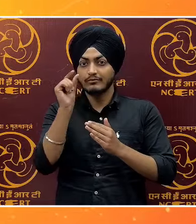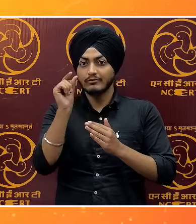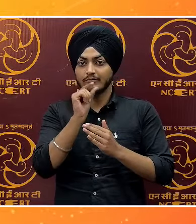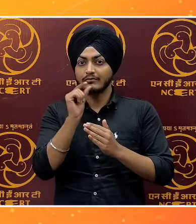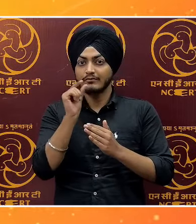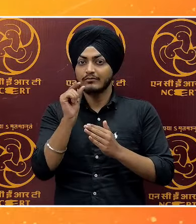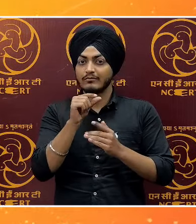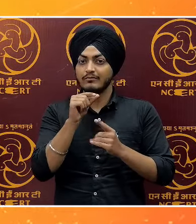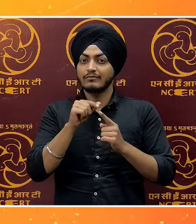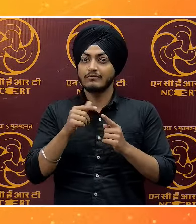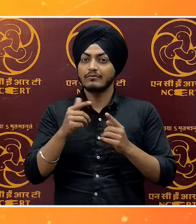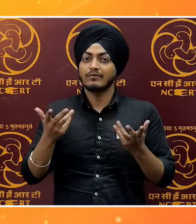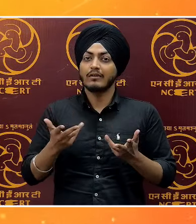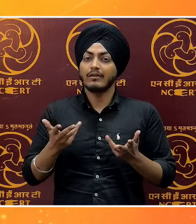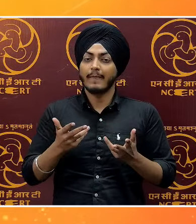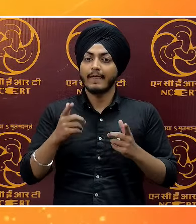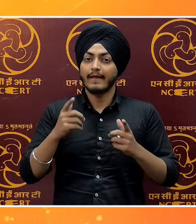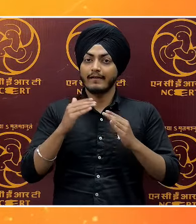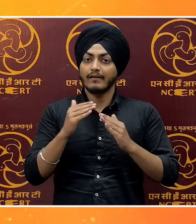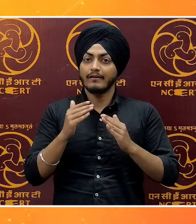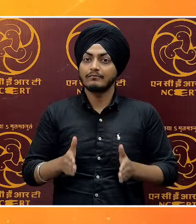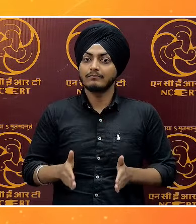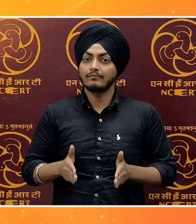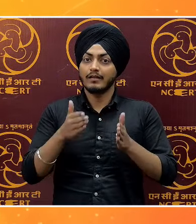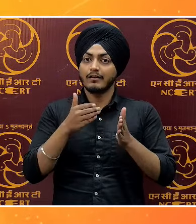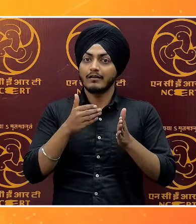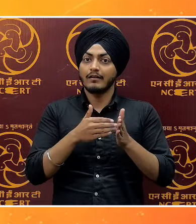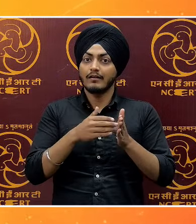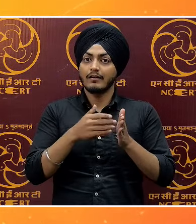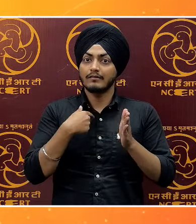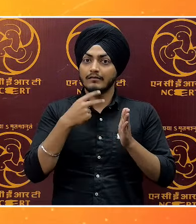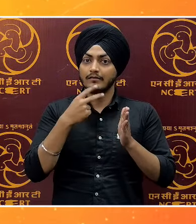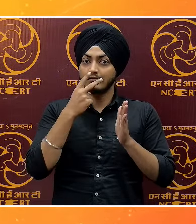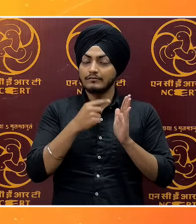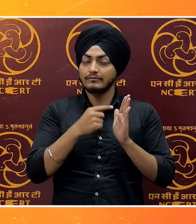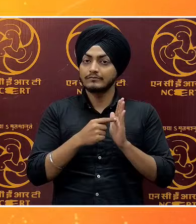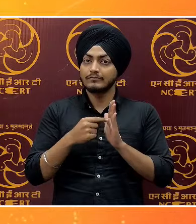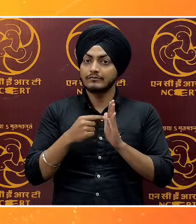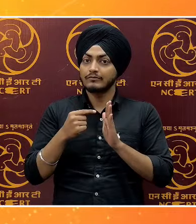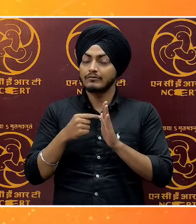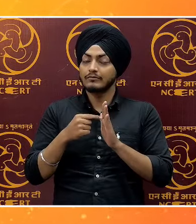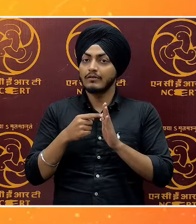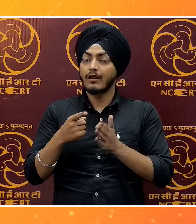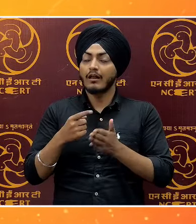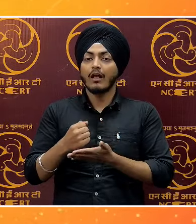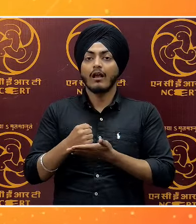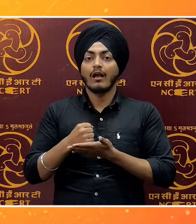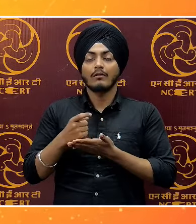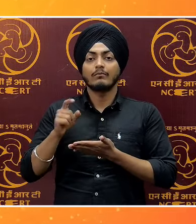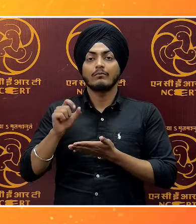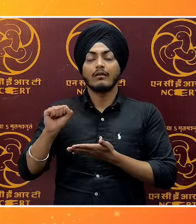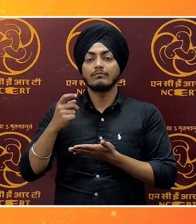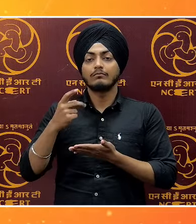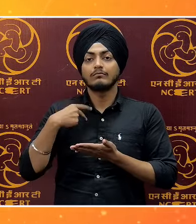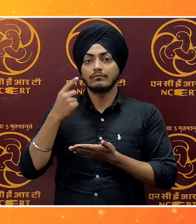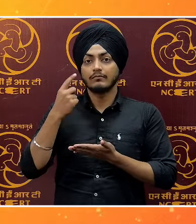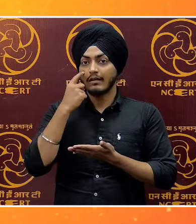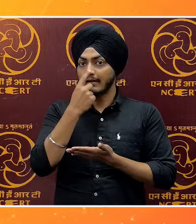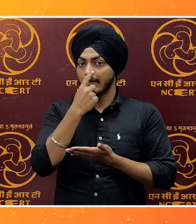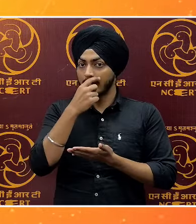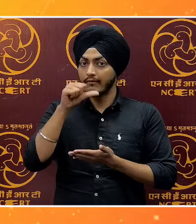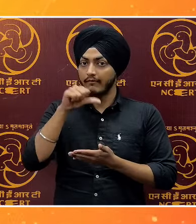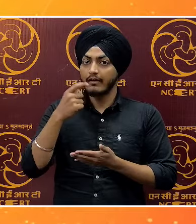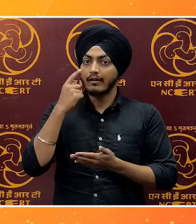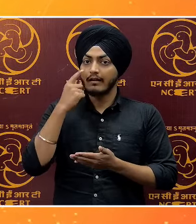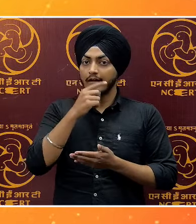the tiny dots here represents the Braille script, so that all the children can read it and go through